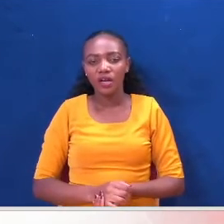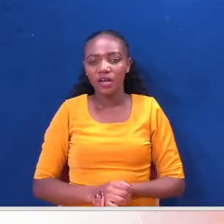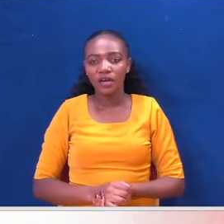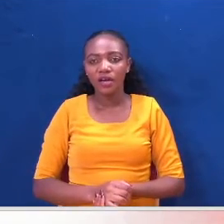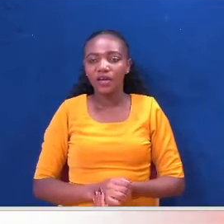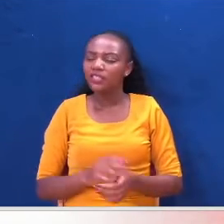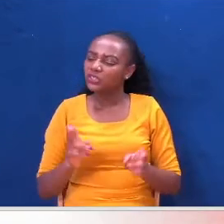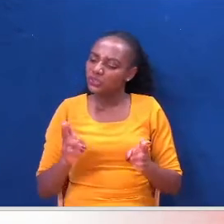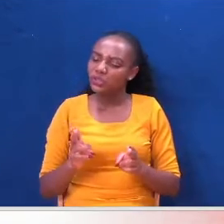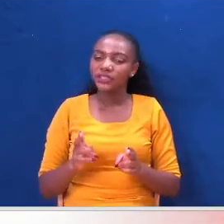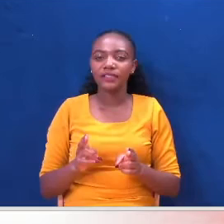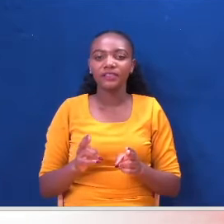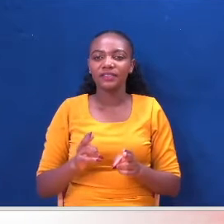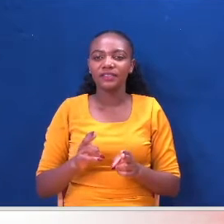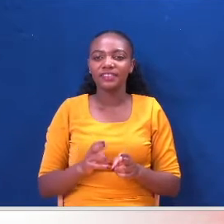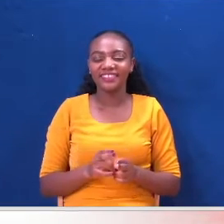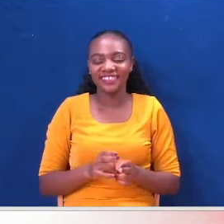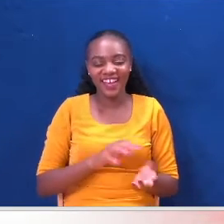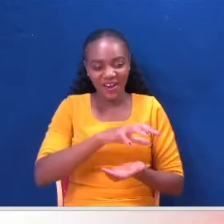In short, kimeumana.